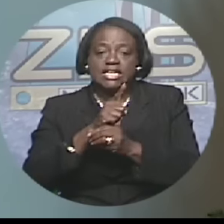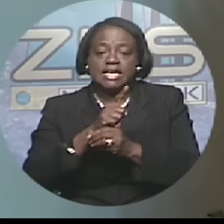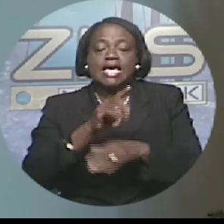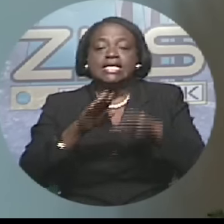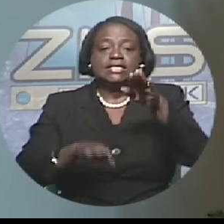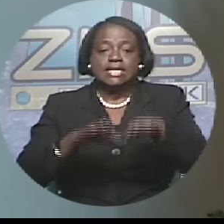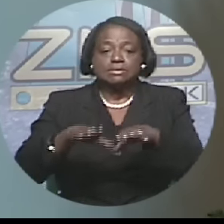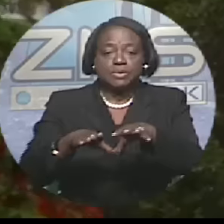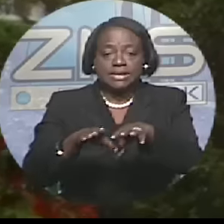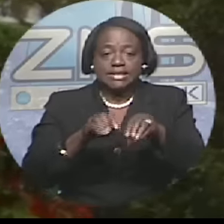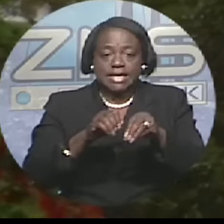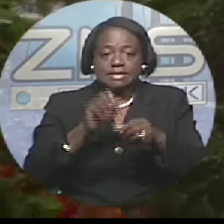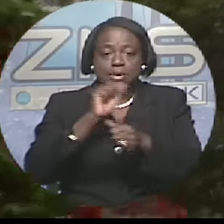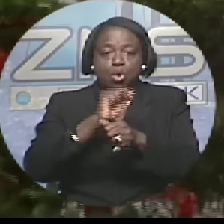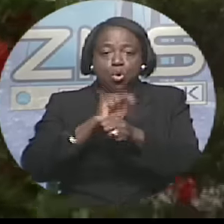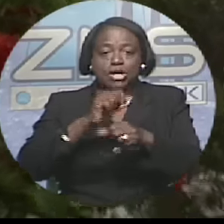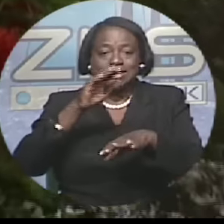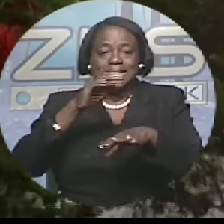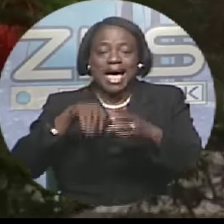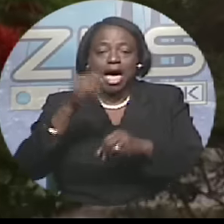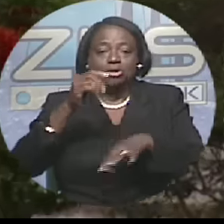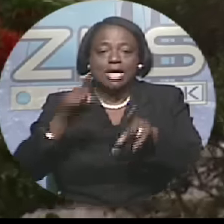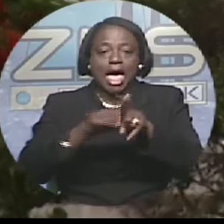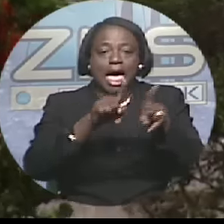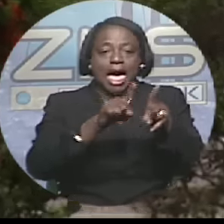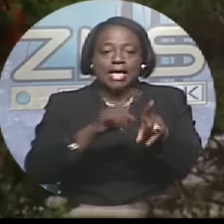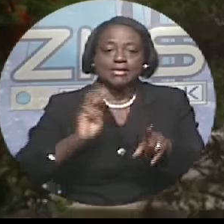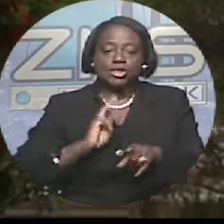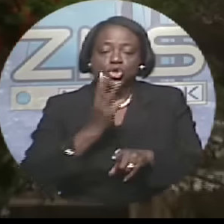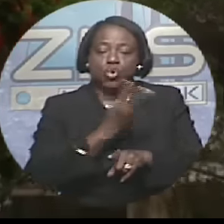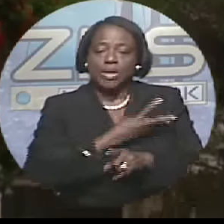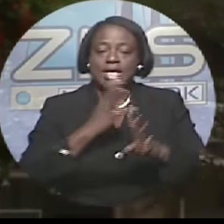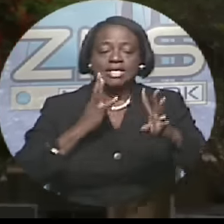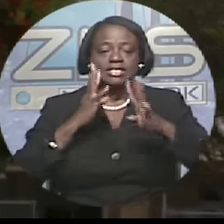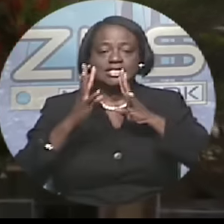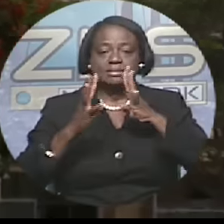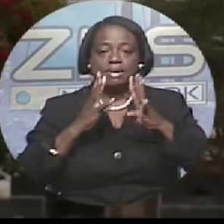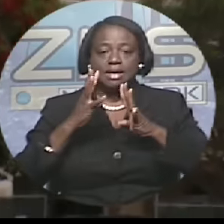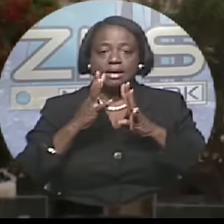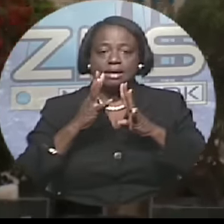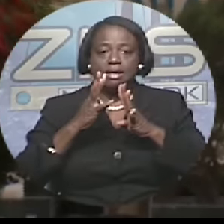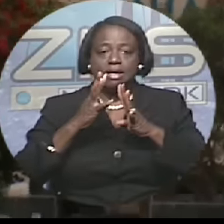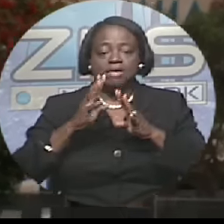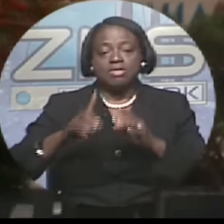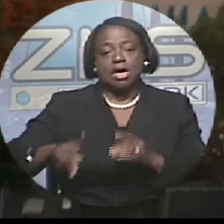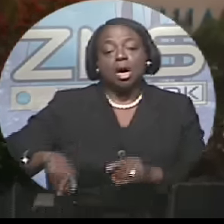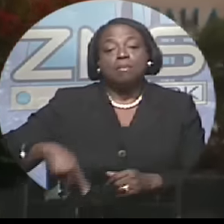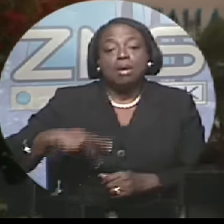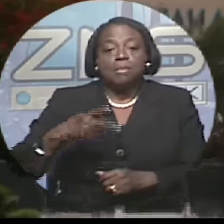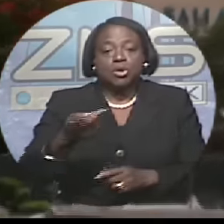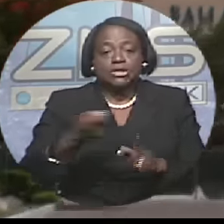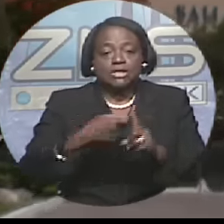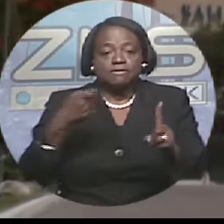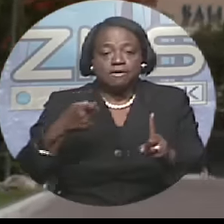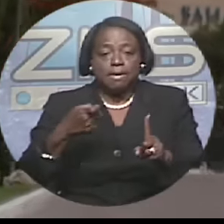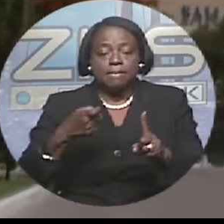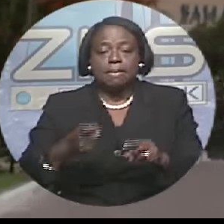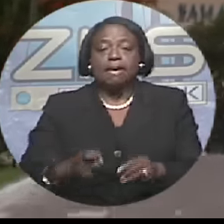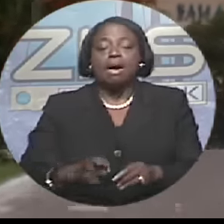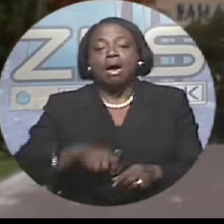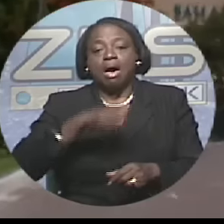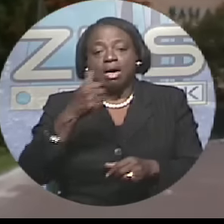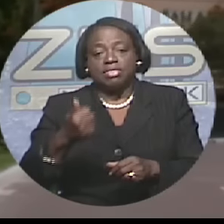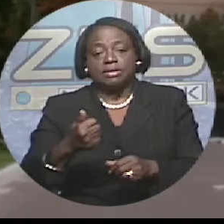on as we speak. Has been entertaining proposals from major companies, and Mr. Christie says he expects when the